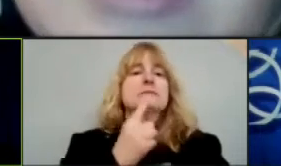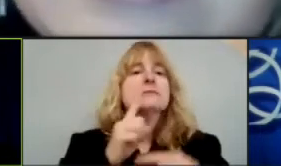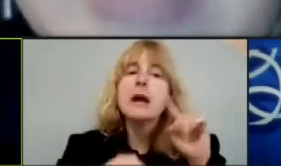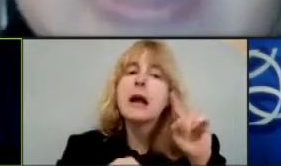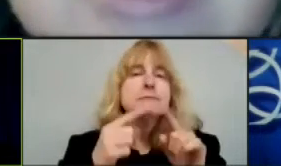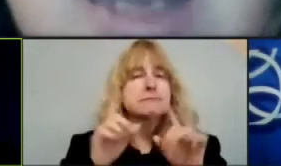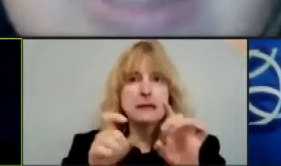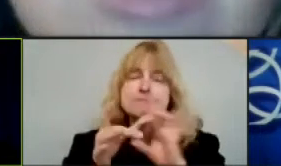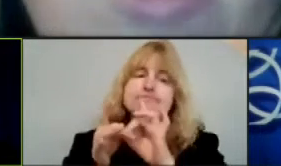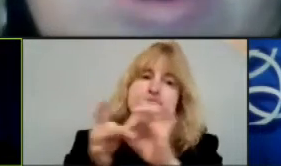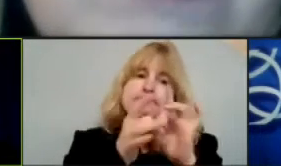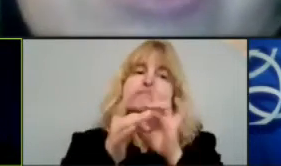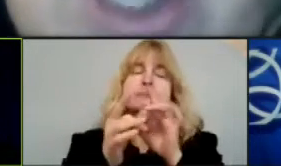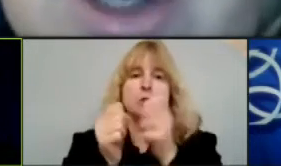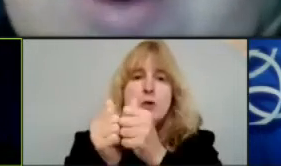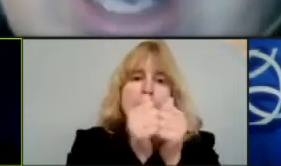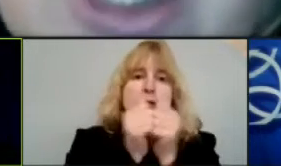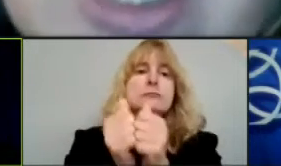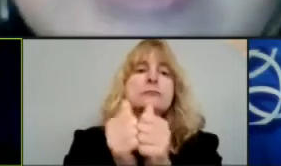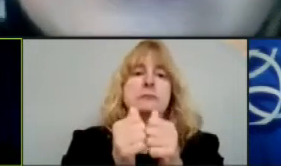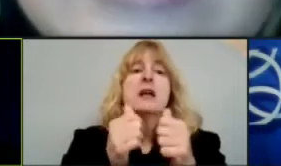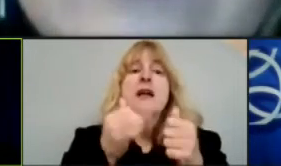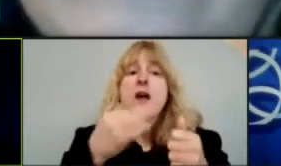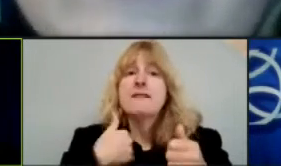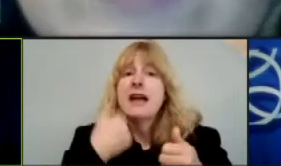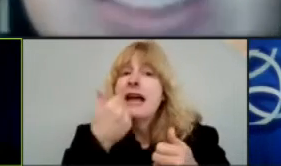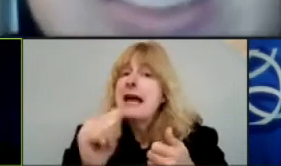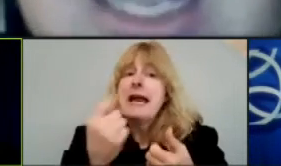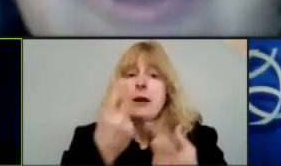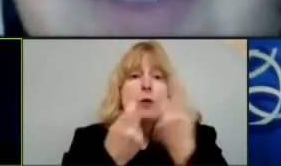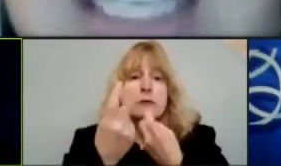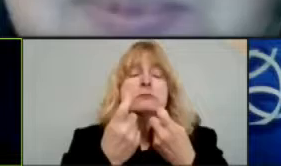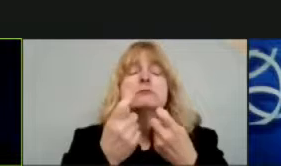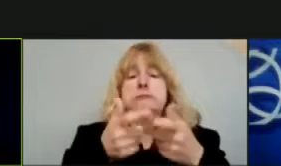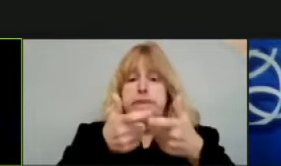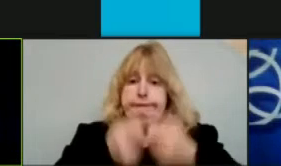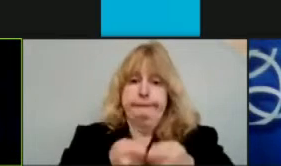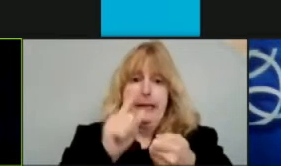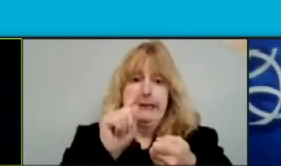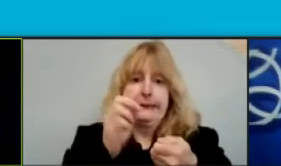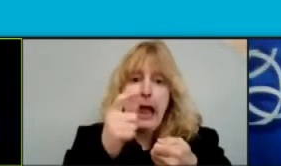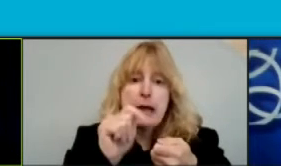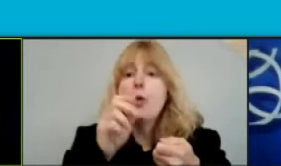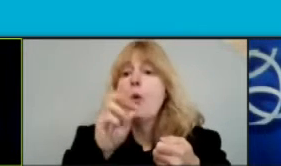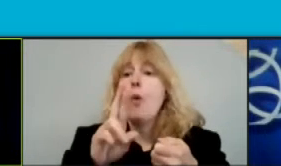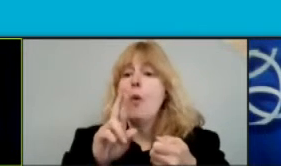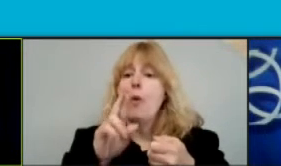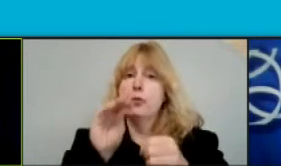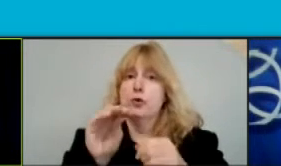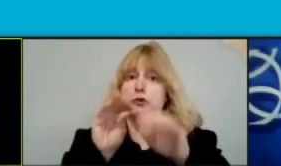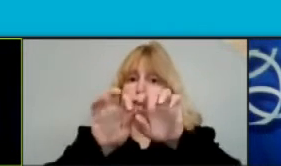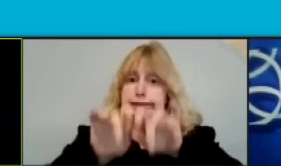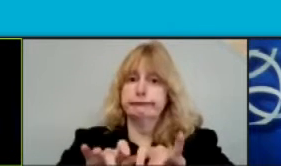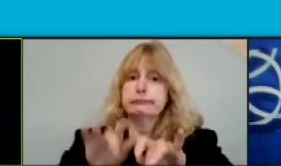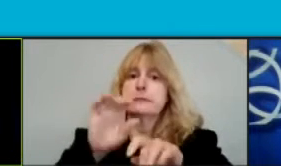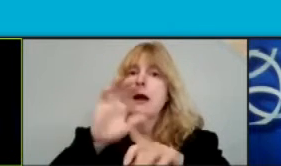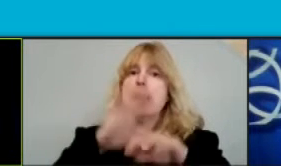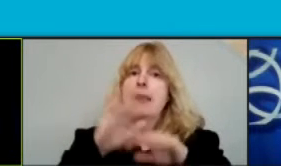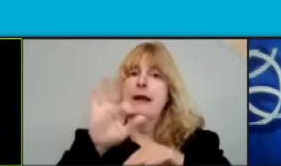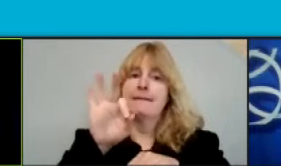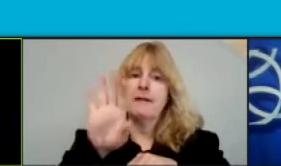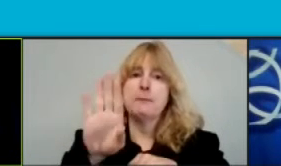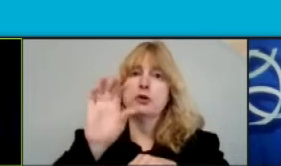please text us or put your questions in Facebook chat. We've got moderators that